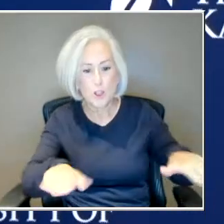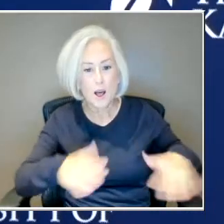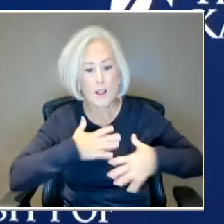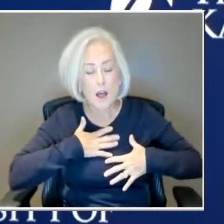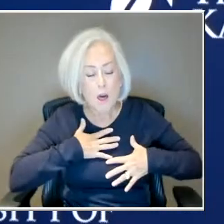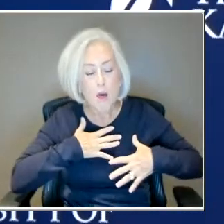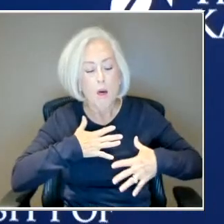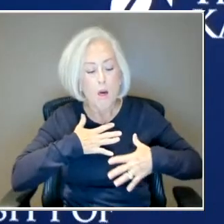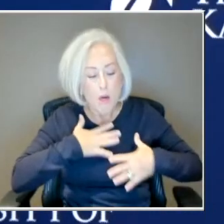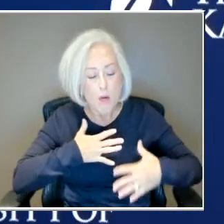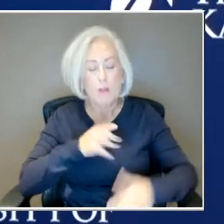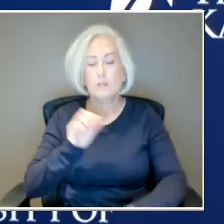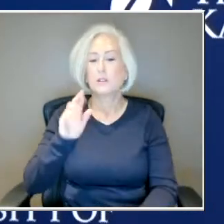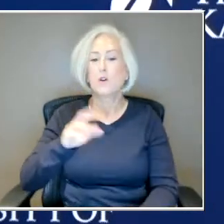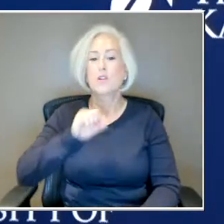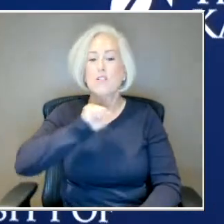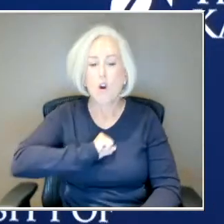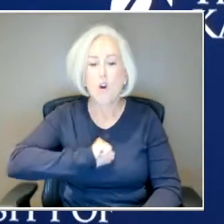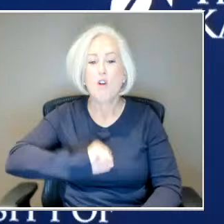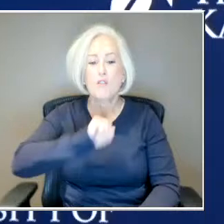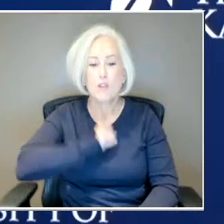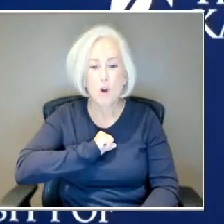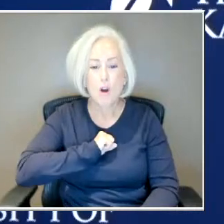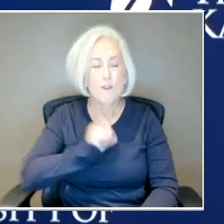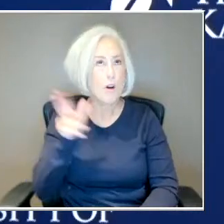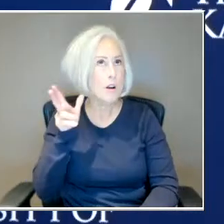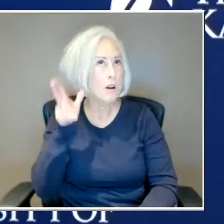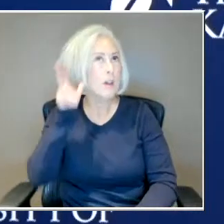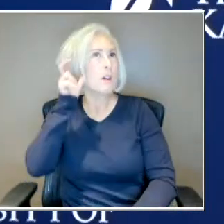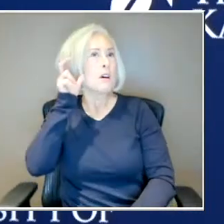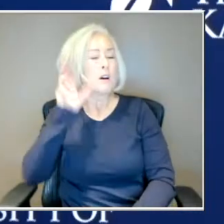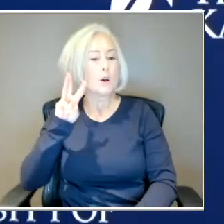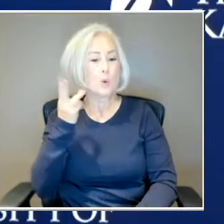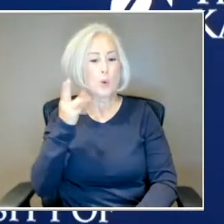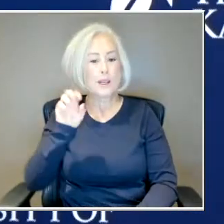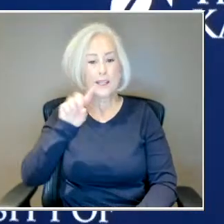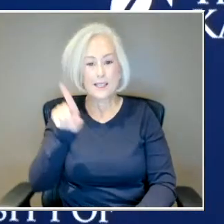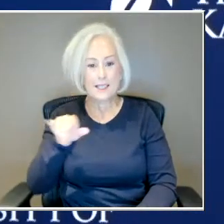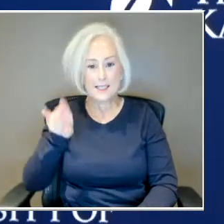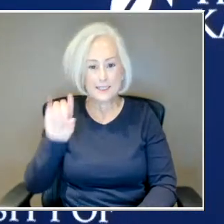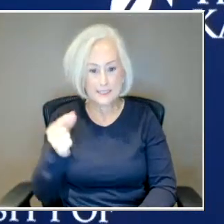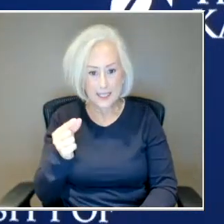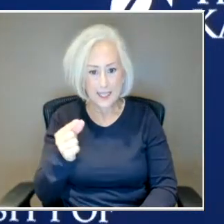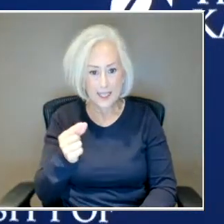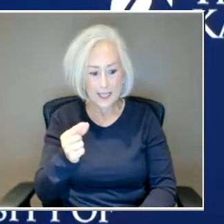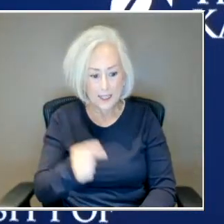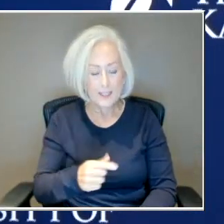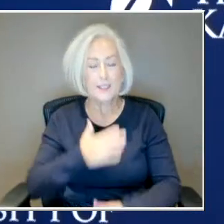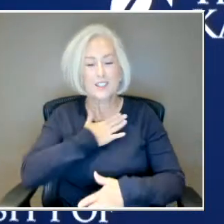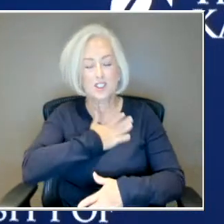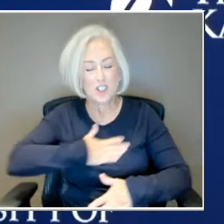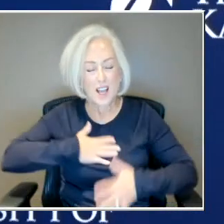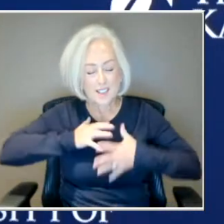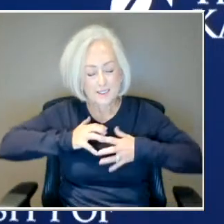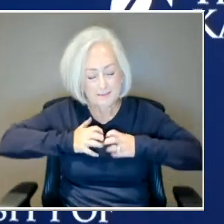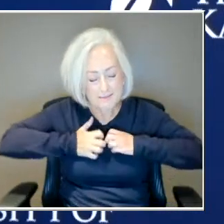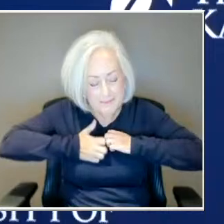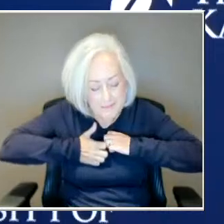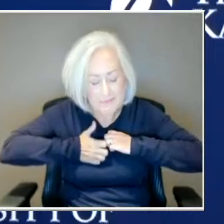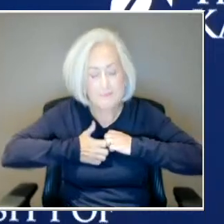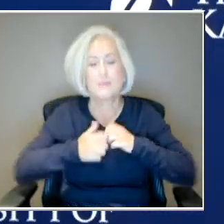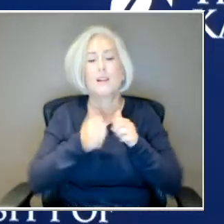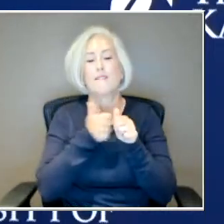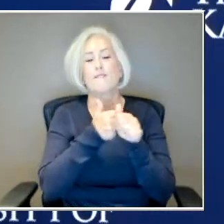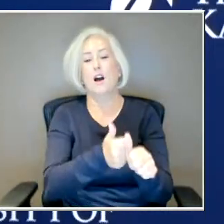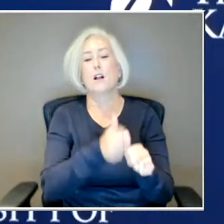coughing, wheezing, or chest tightness, follow that written asthma action plan and adjust medications as necessary. If you don't